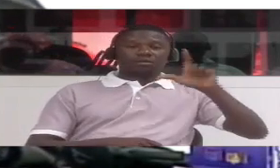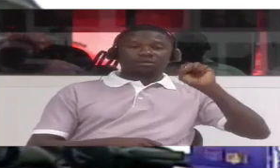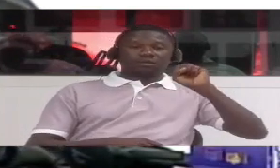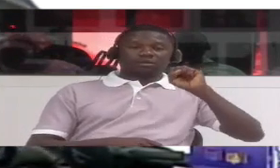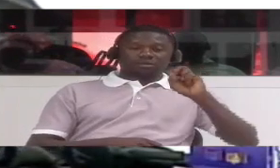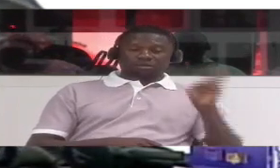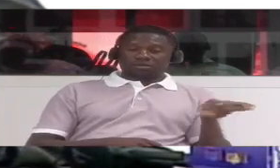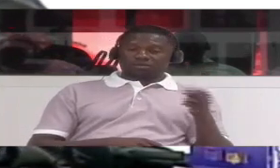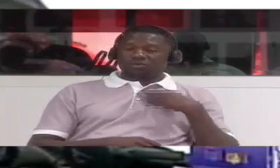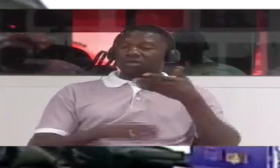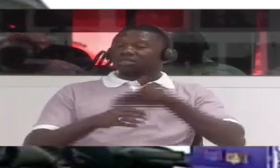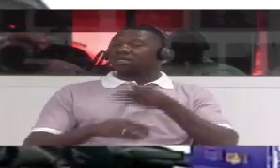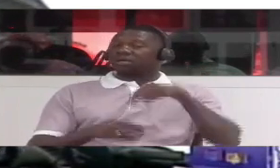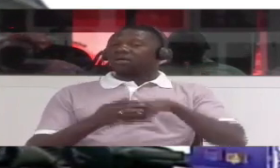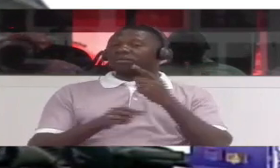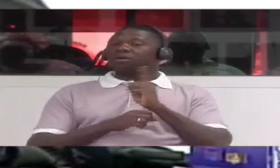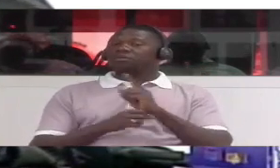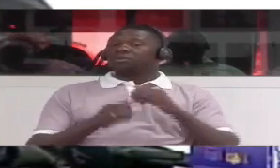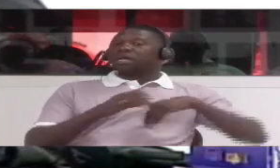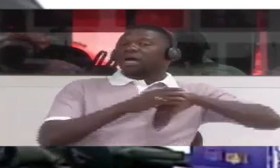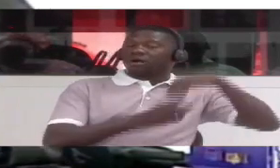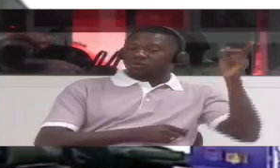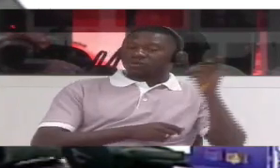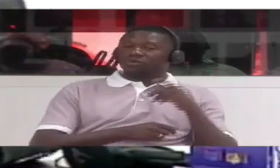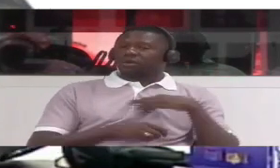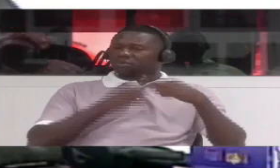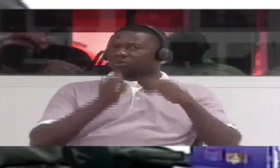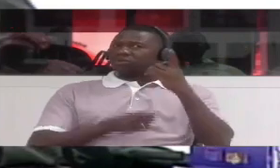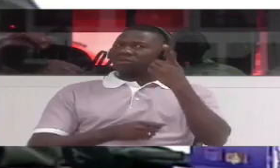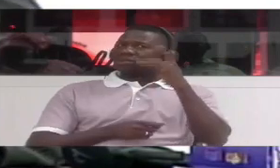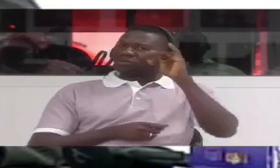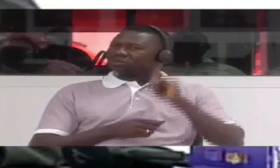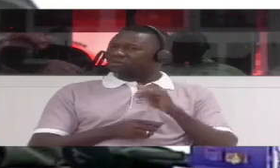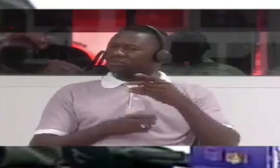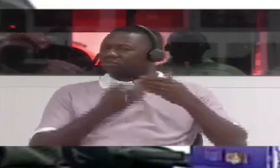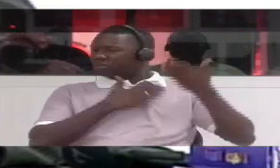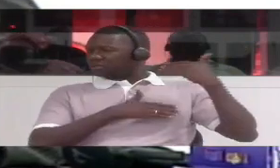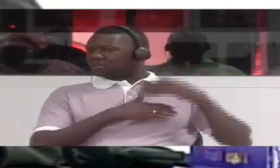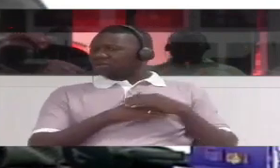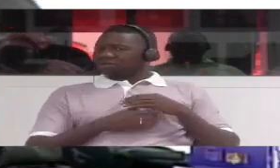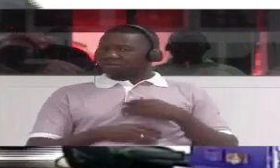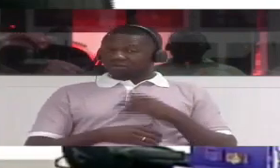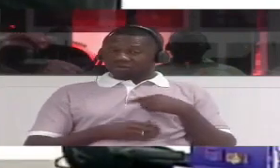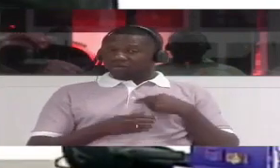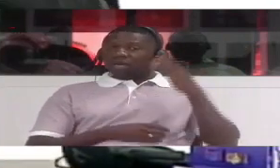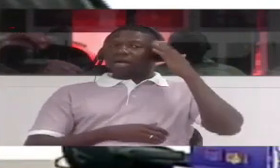and a half earlier. So I came to this conclusion. These people had rated me very high